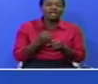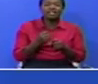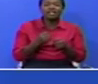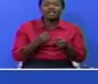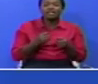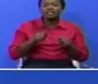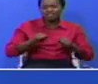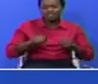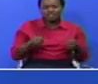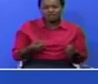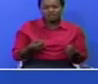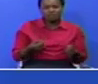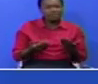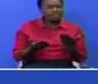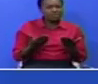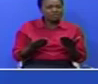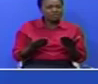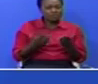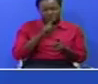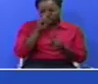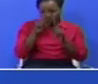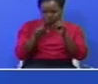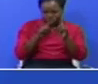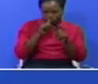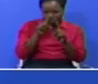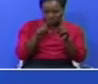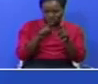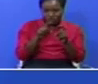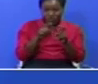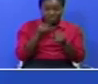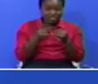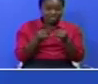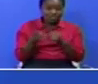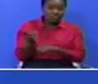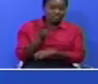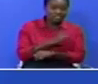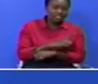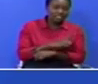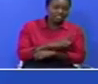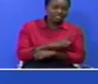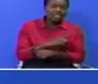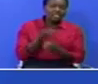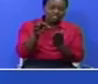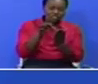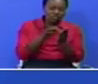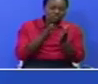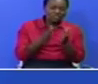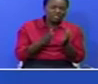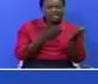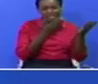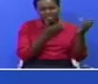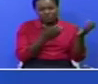was being conducted may appear to have been questionable. She did say that at the end of every day, the auditor in that particular ministry is expected